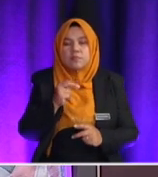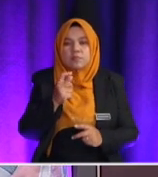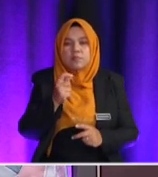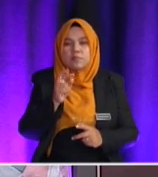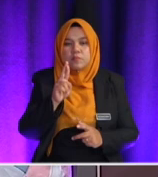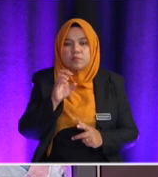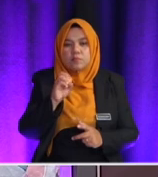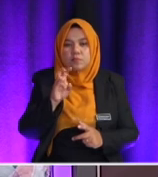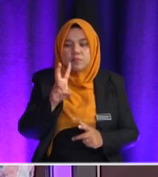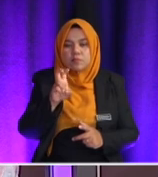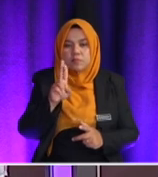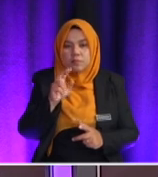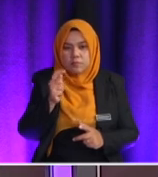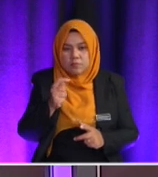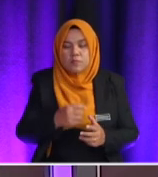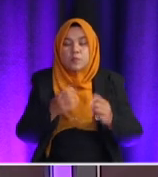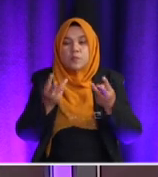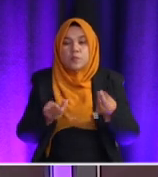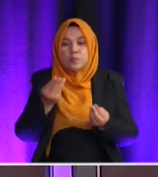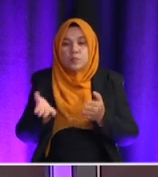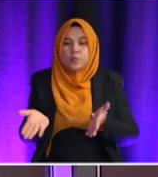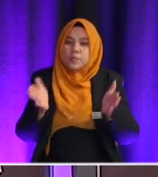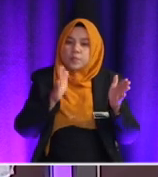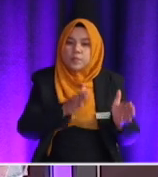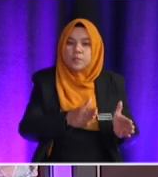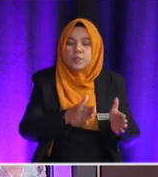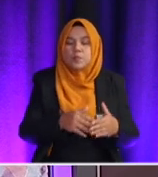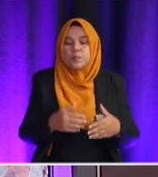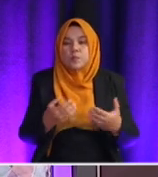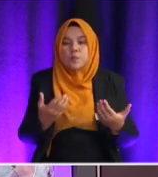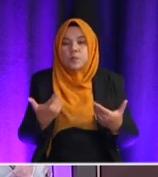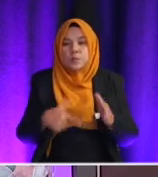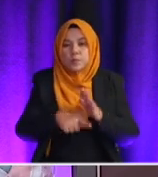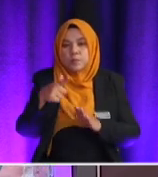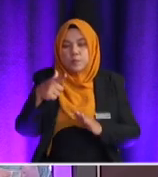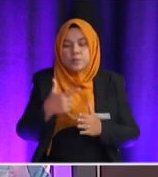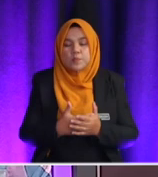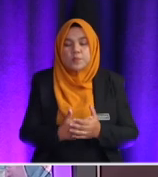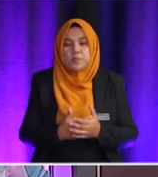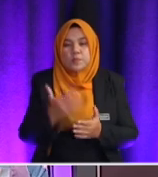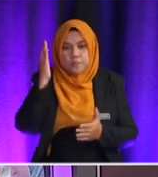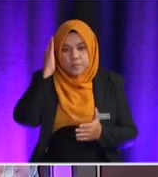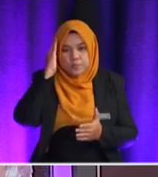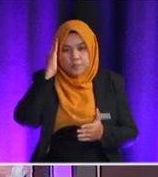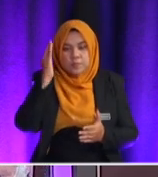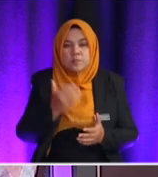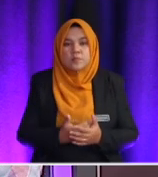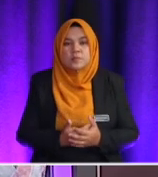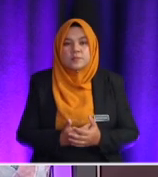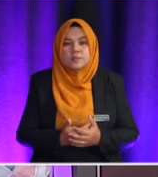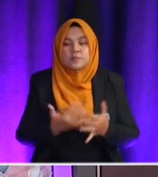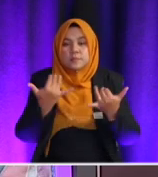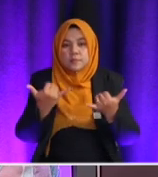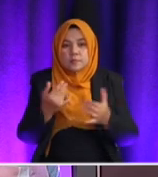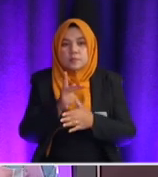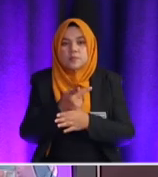maybe later on our next activity, we will get to more know into that. More about that. Yeah. Okay. Cool. So I would like to share